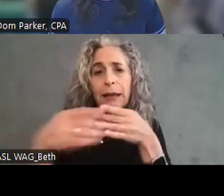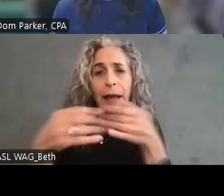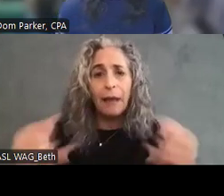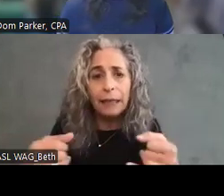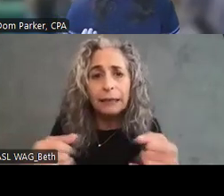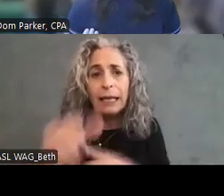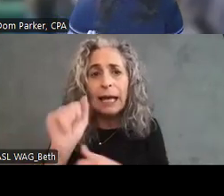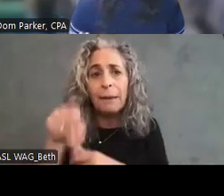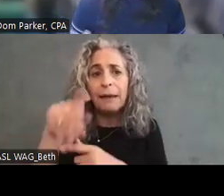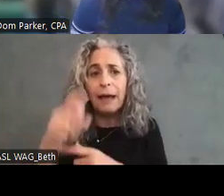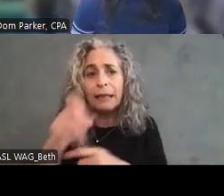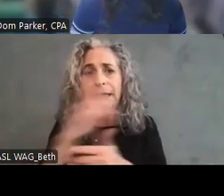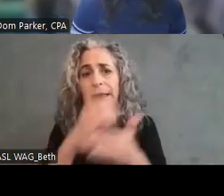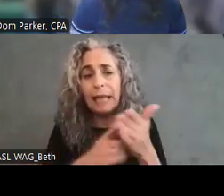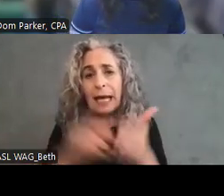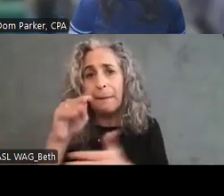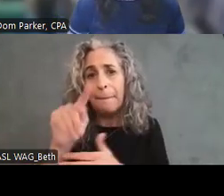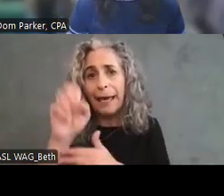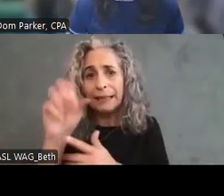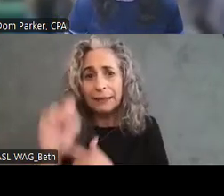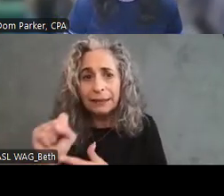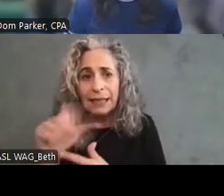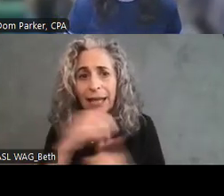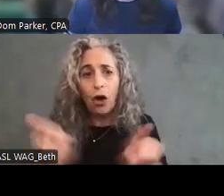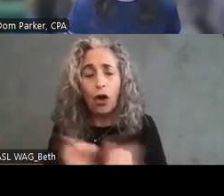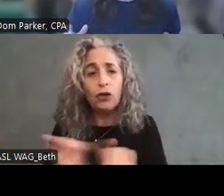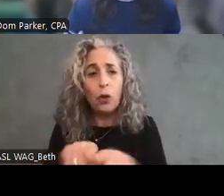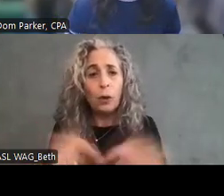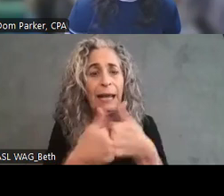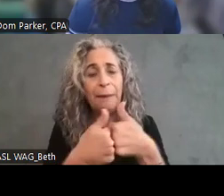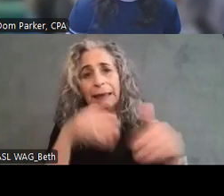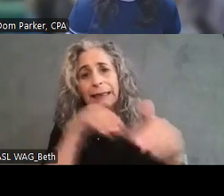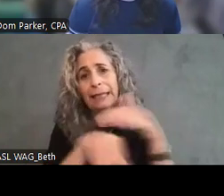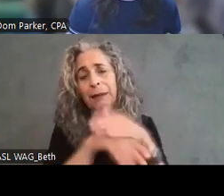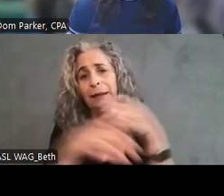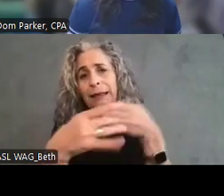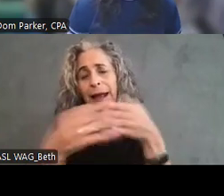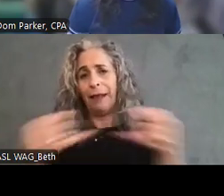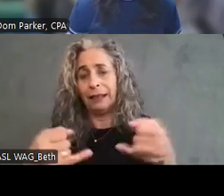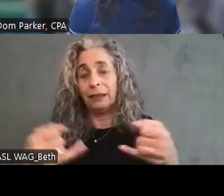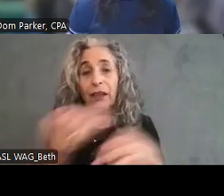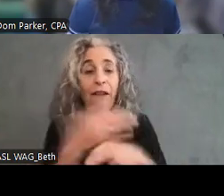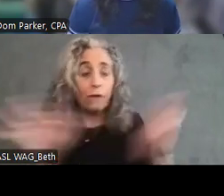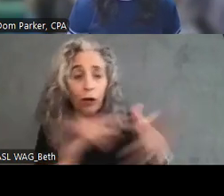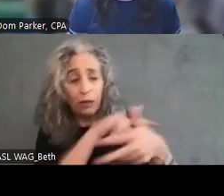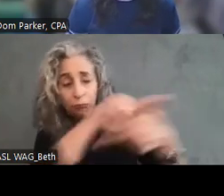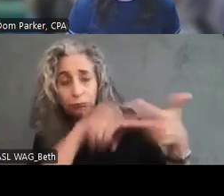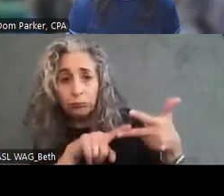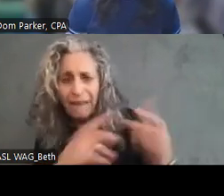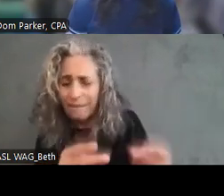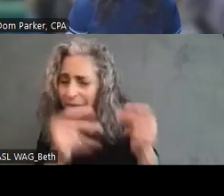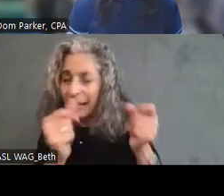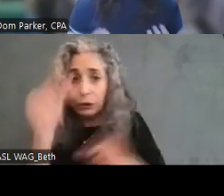Design Patterns, and Gaming Accessibility Guidelines. They are all free to look at. A quick Google search will do